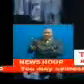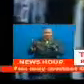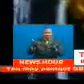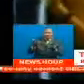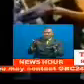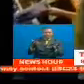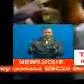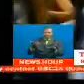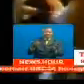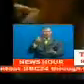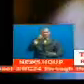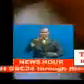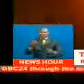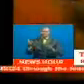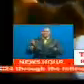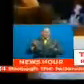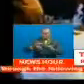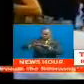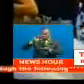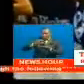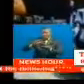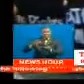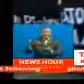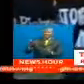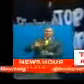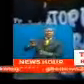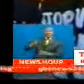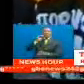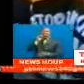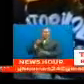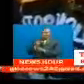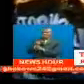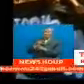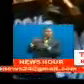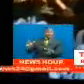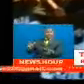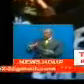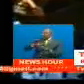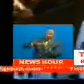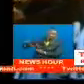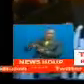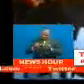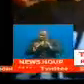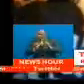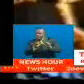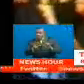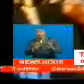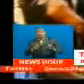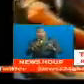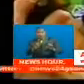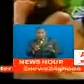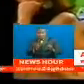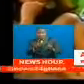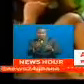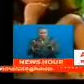been made. Women now juggle their careers with homekeeping and are still able to rub shoulders with their male